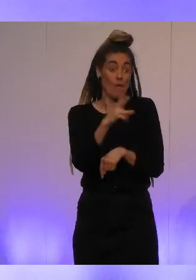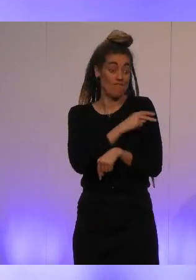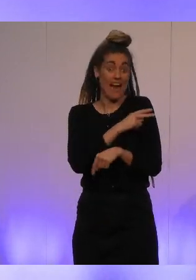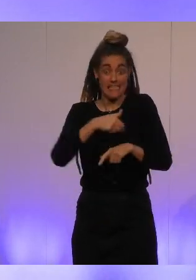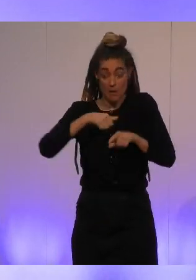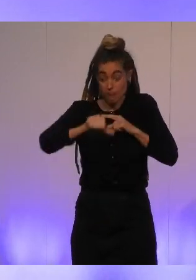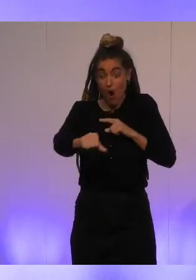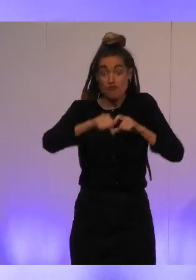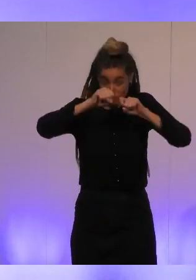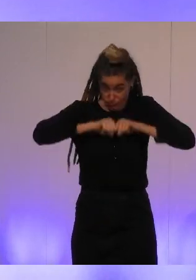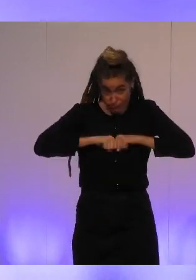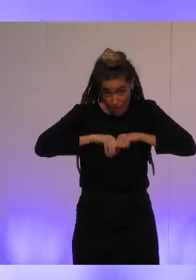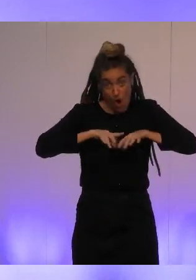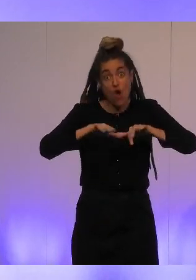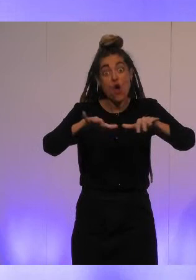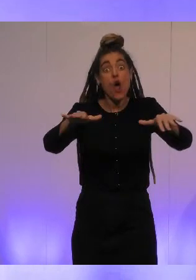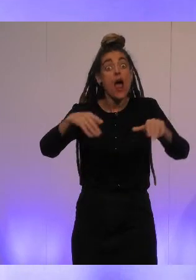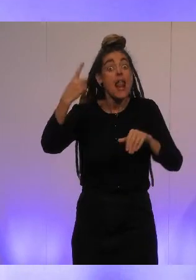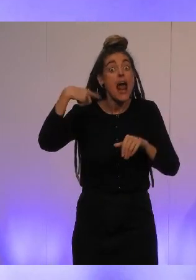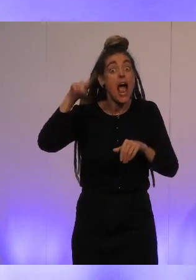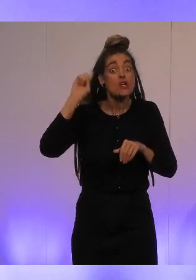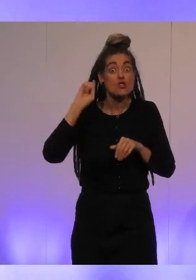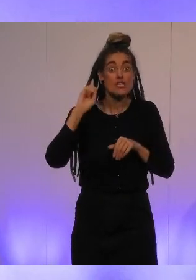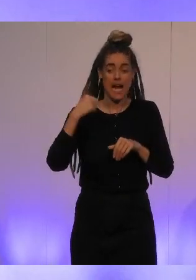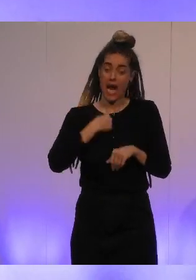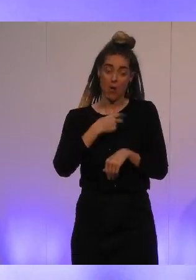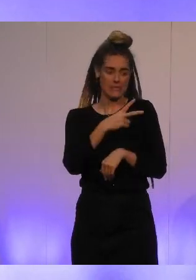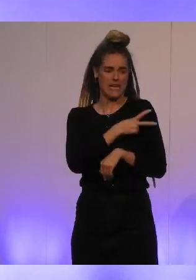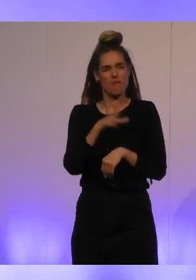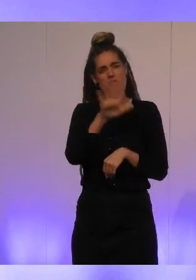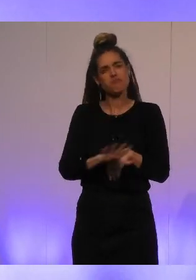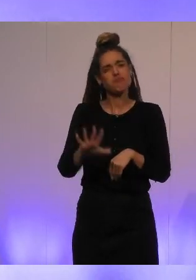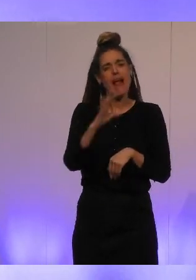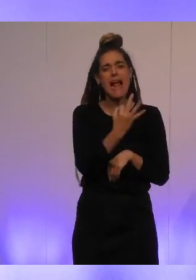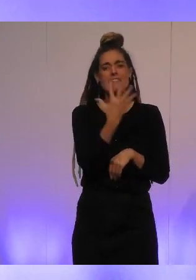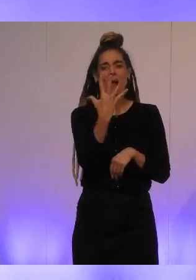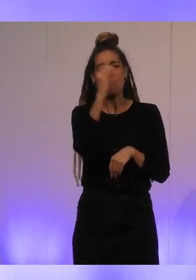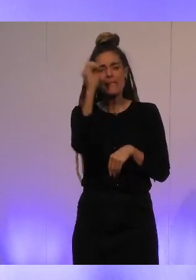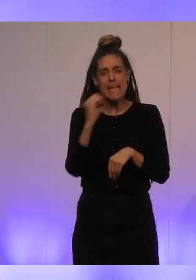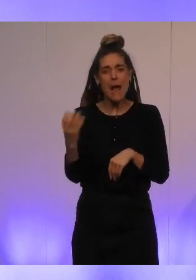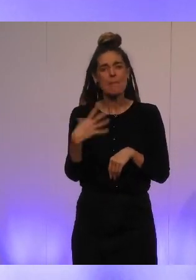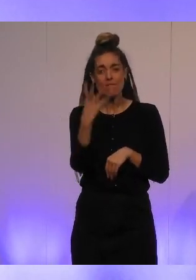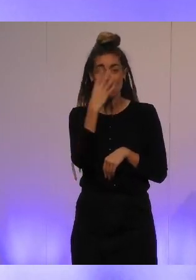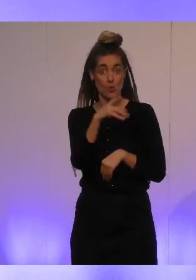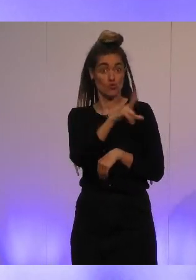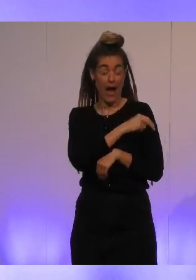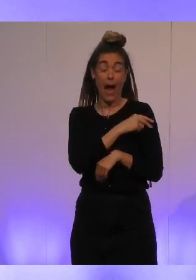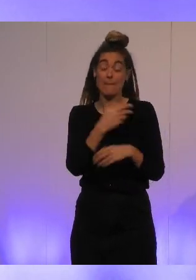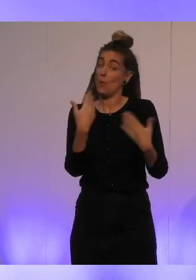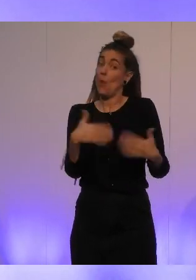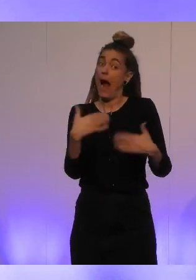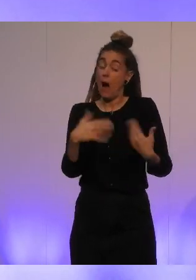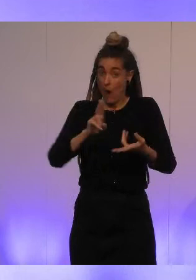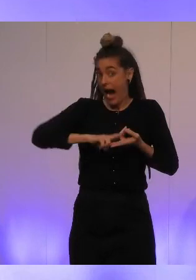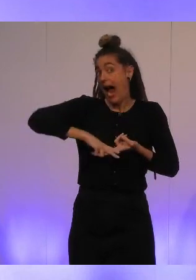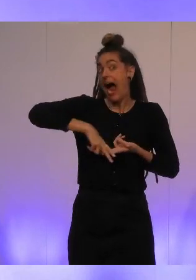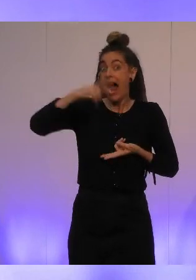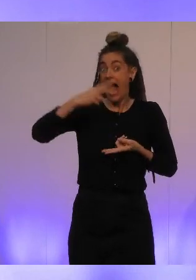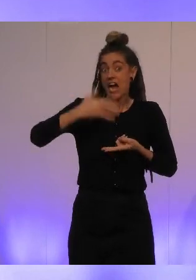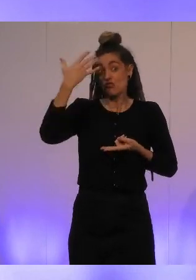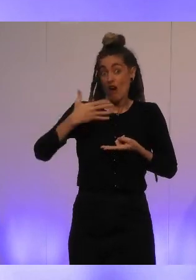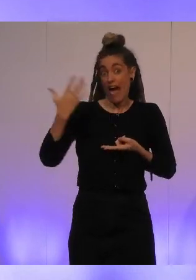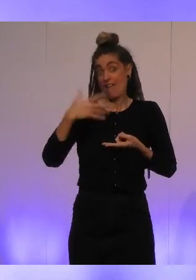Program, and last year more than 85% of our staff had their flu jab, one of the highest NHS Trust vaccination rates